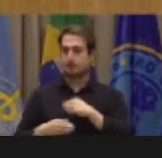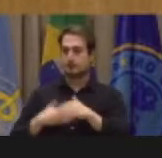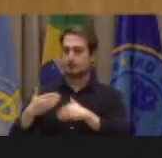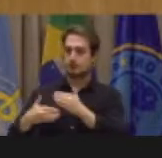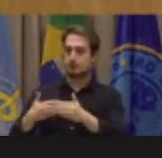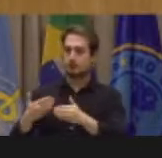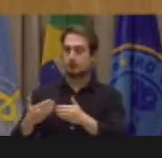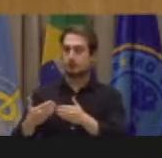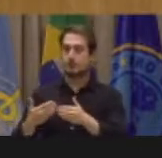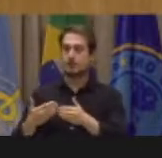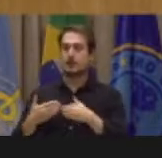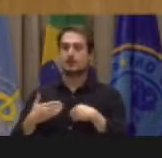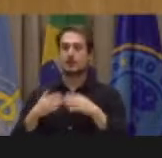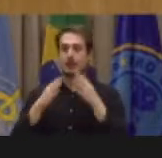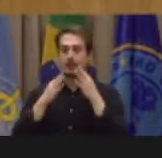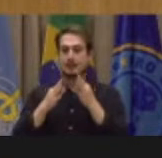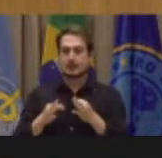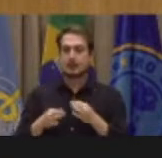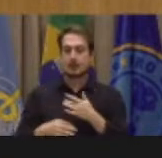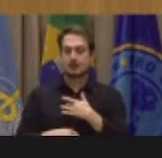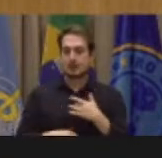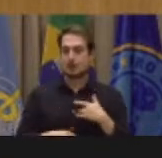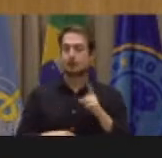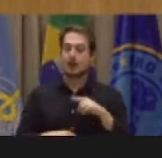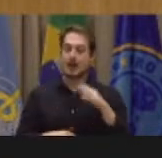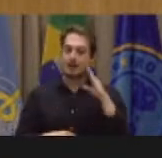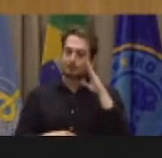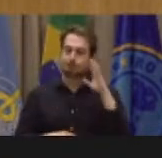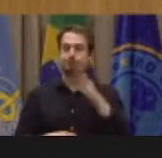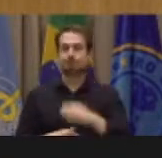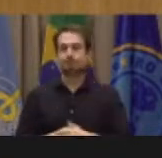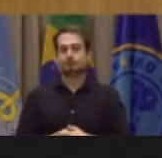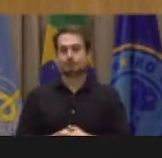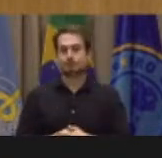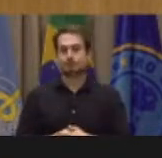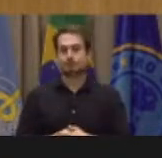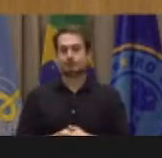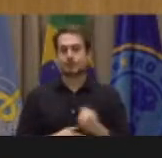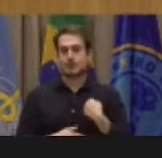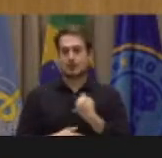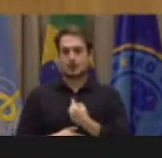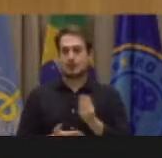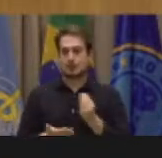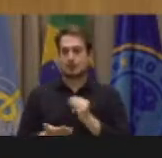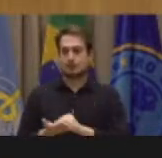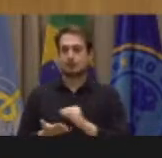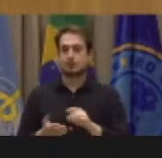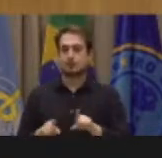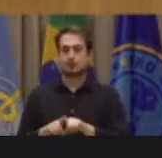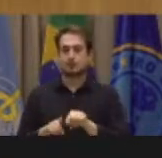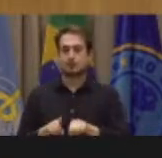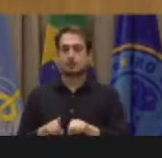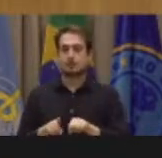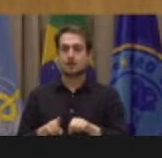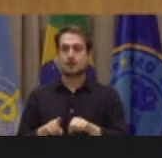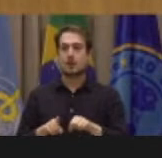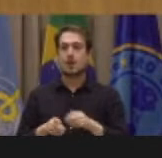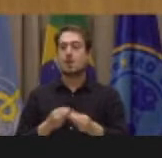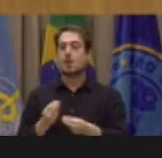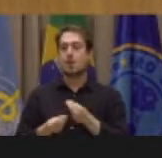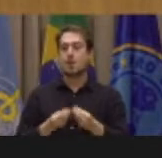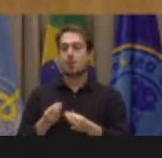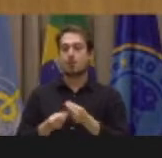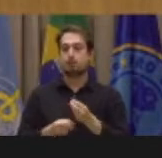So I think this is key. And we put the basic